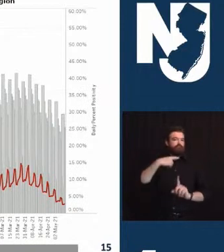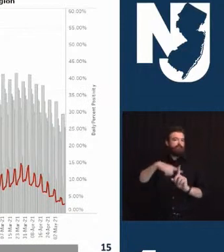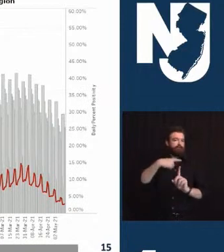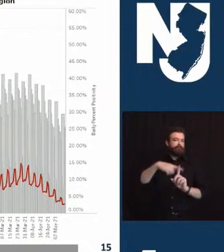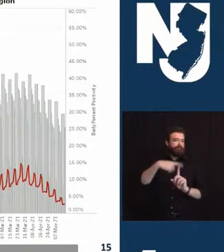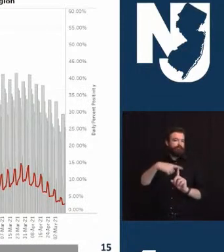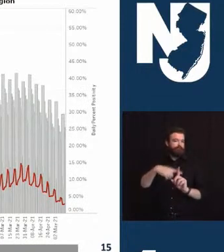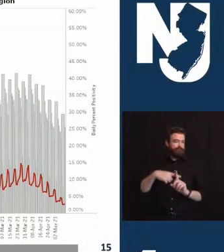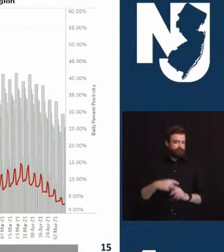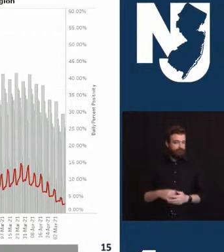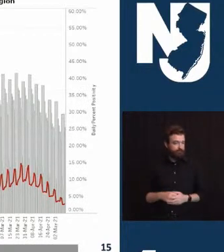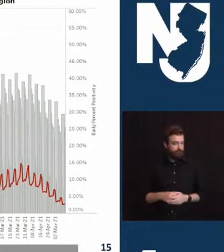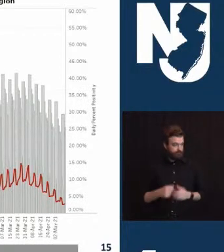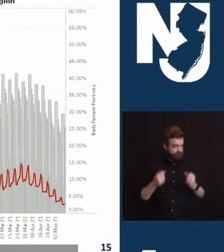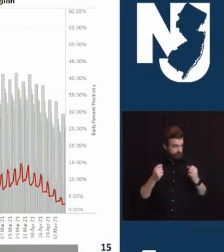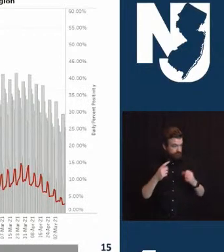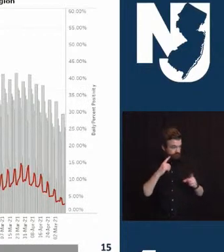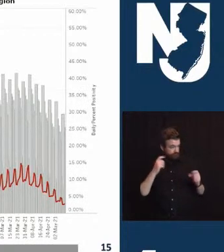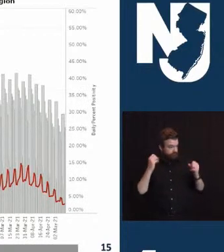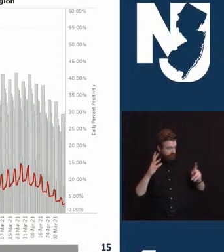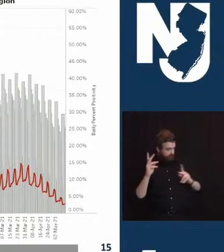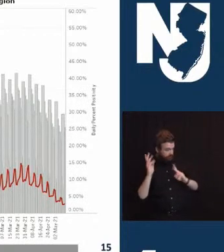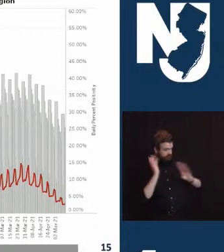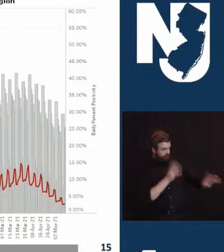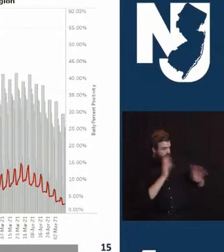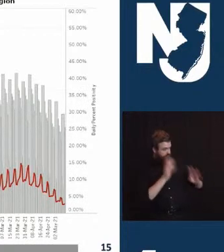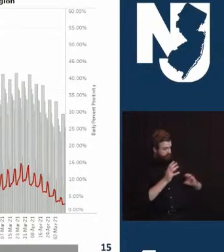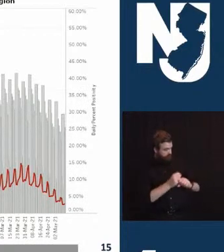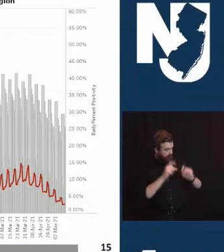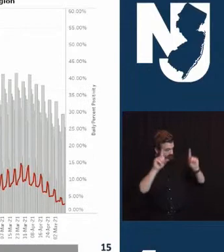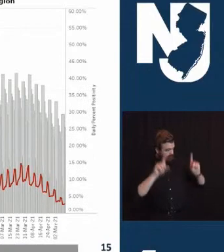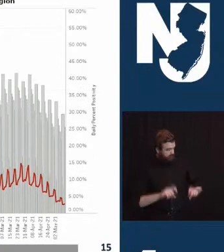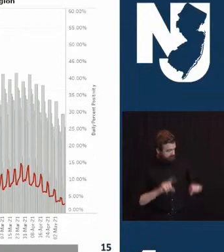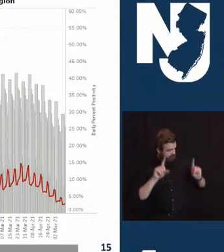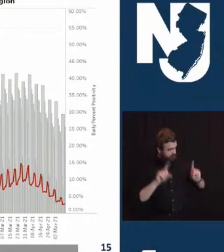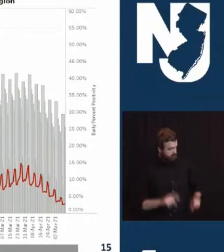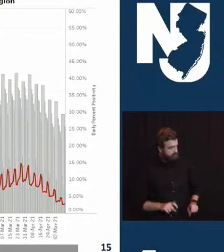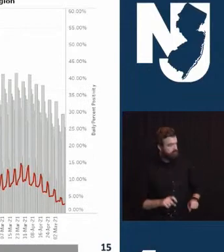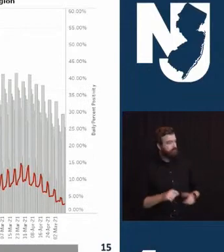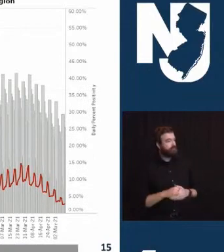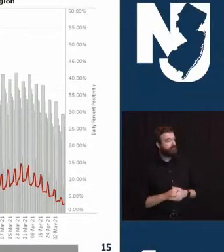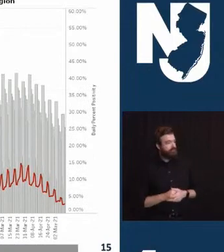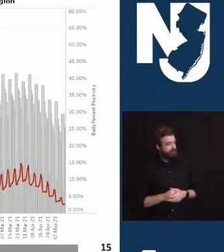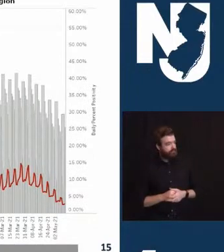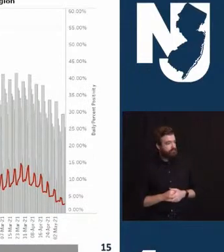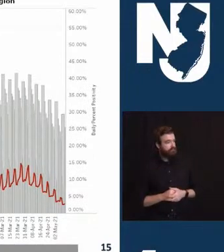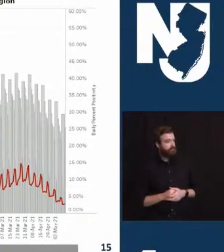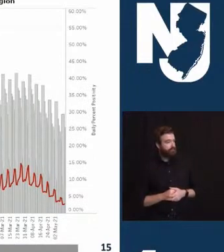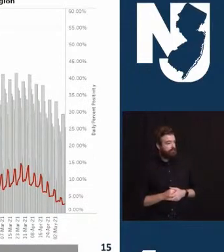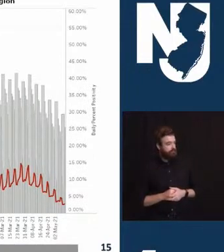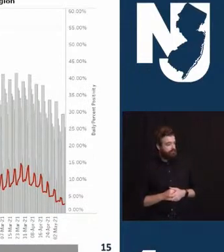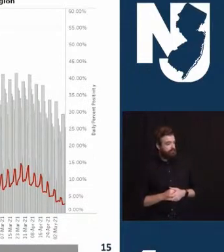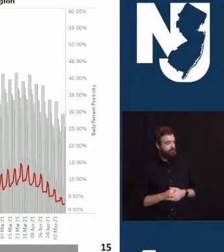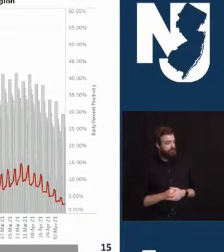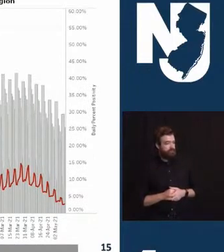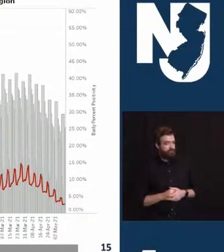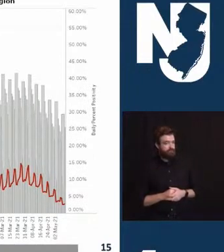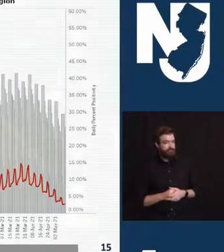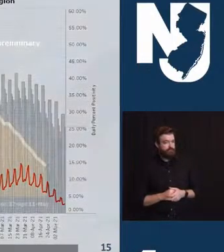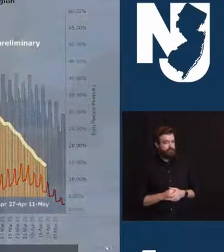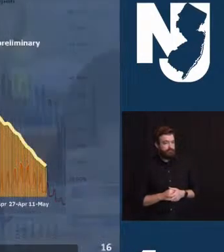tested out there. And this story also tracks along the other key metrics in our hospitals. So as of last